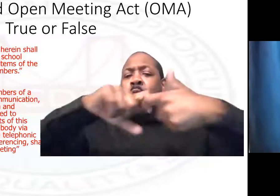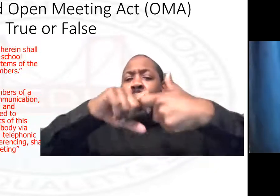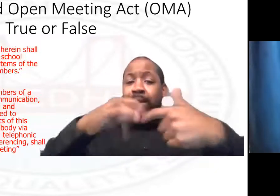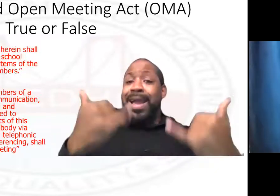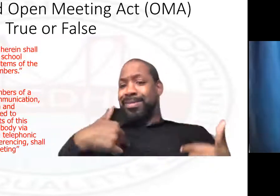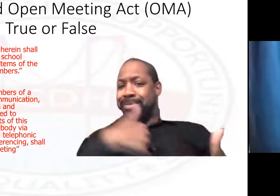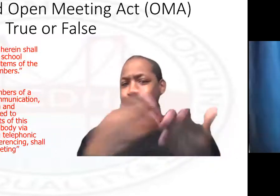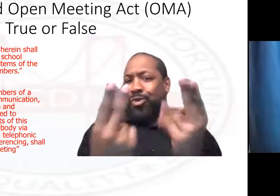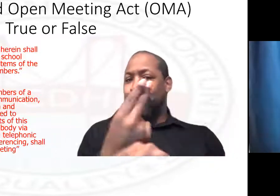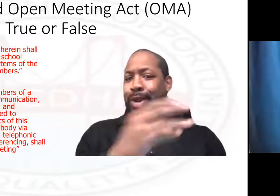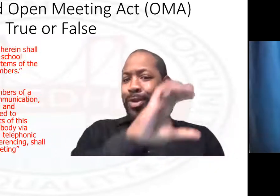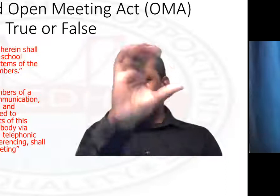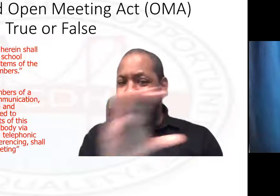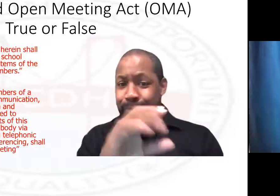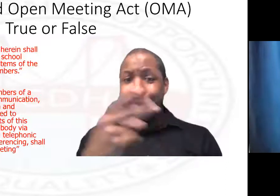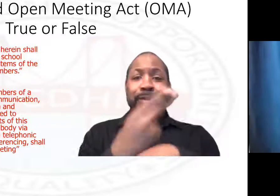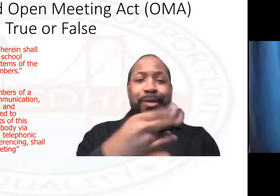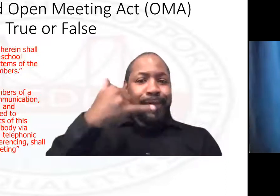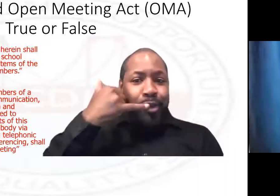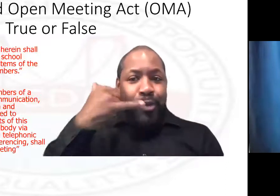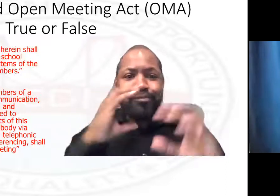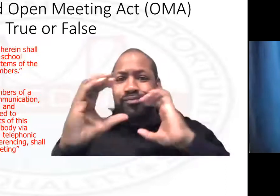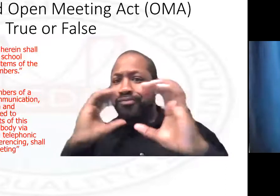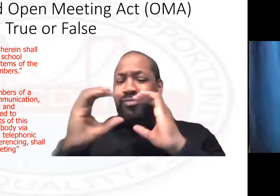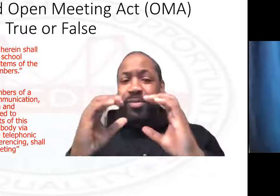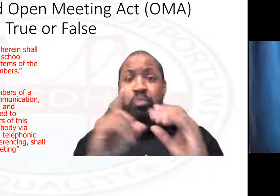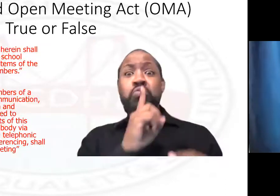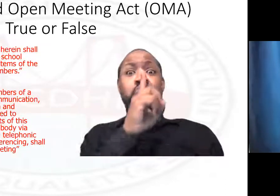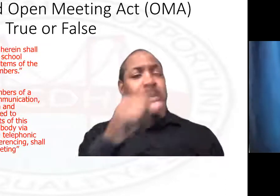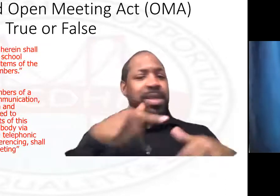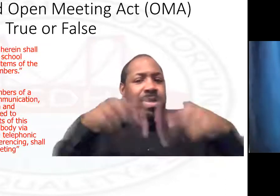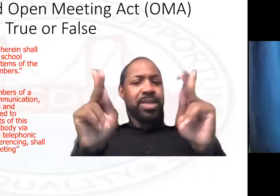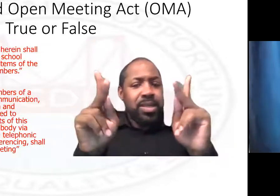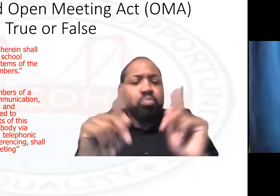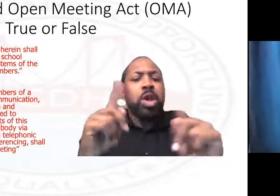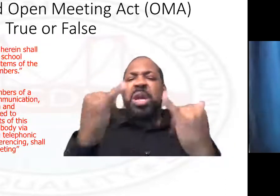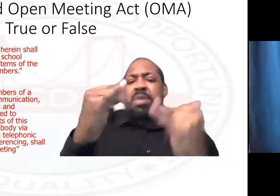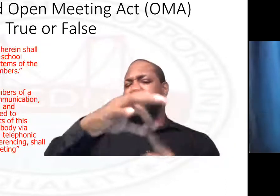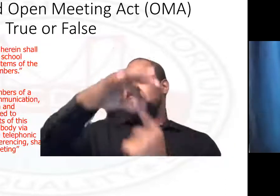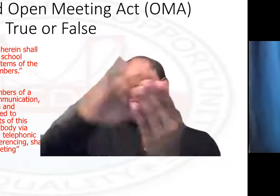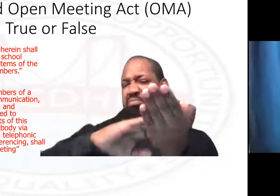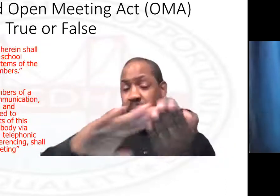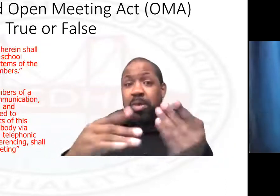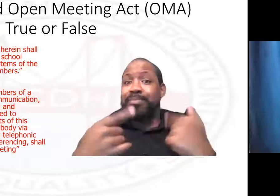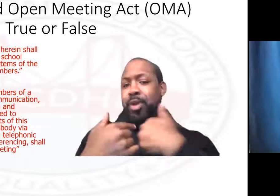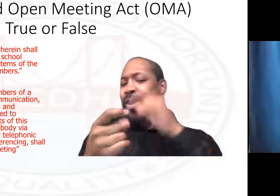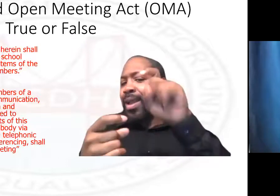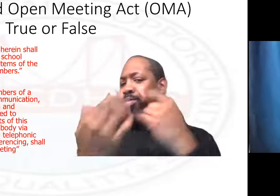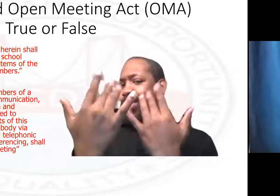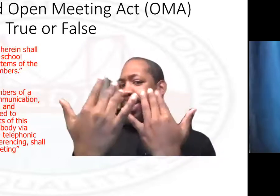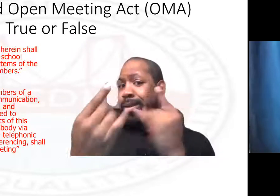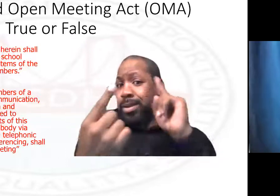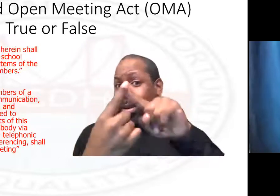Discussions of a public body via electronic communication, including telephonic communications and telephone conferencing, shall be permitted only to schedule a meeting. So it's not